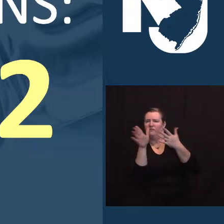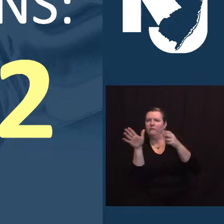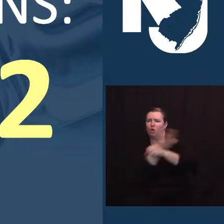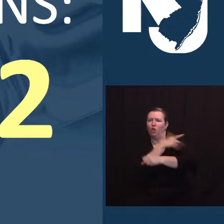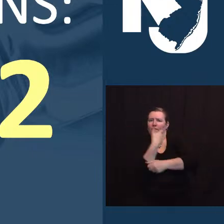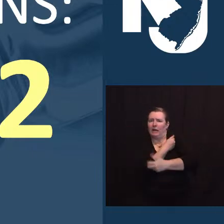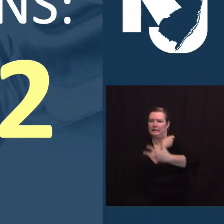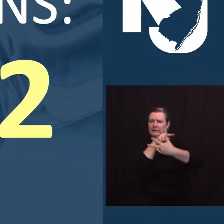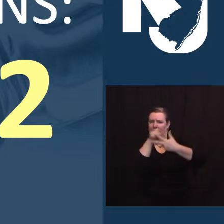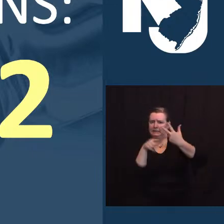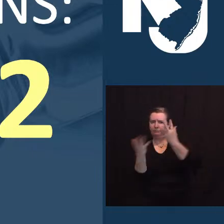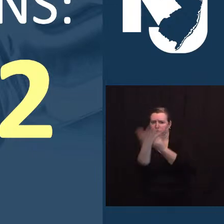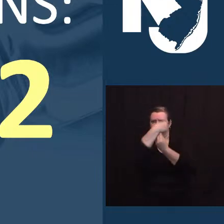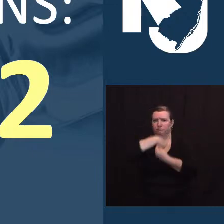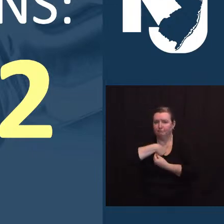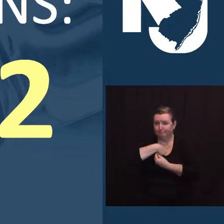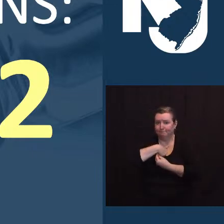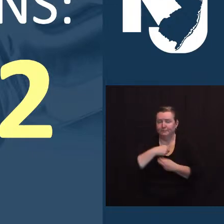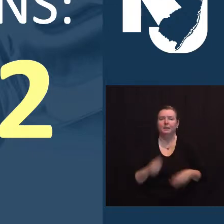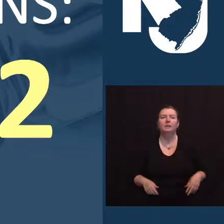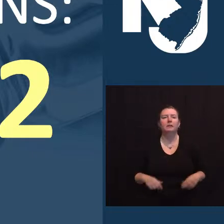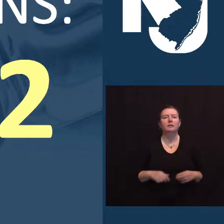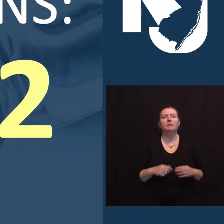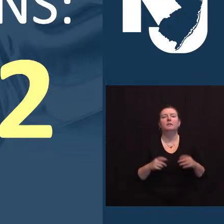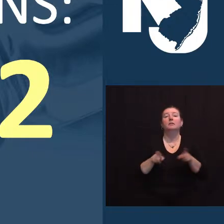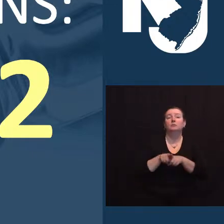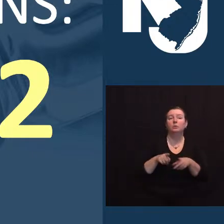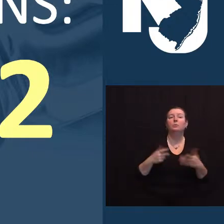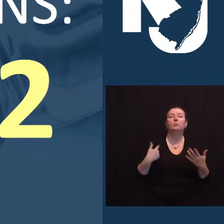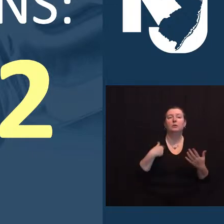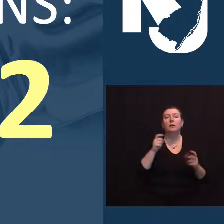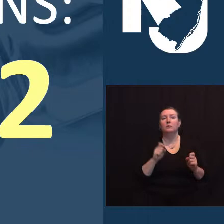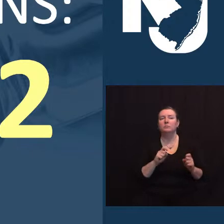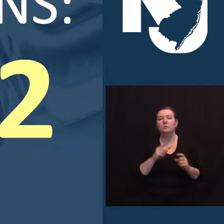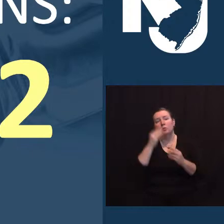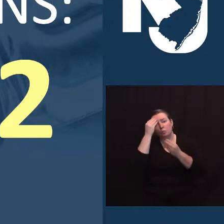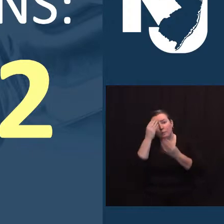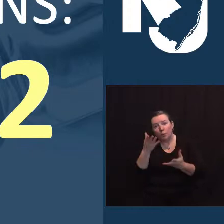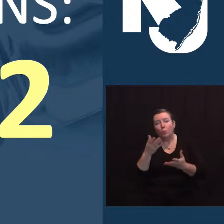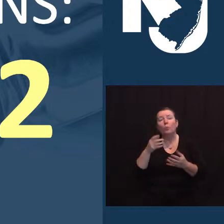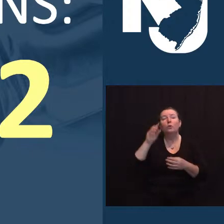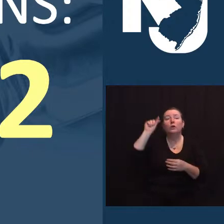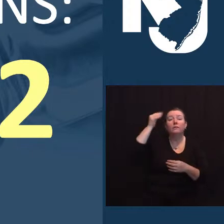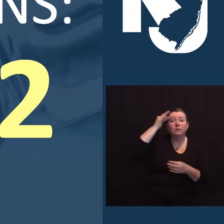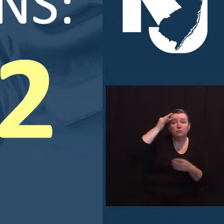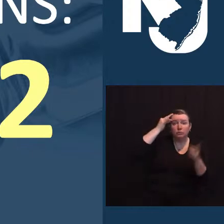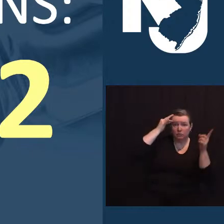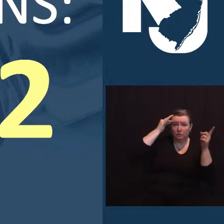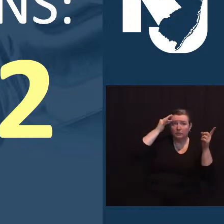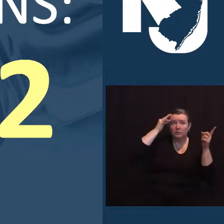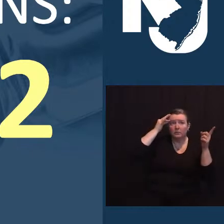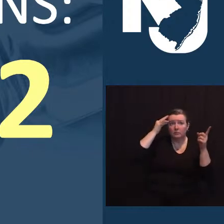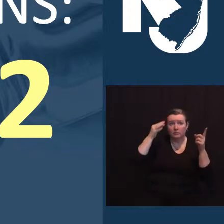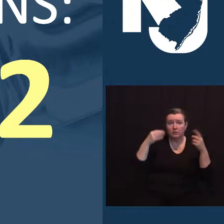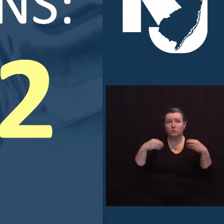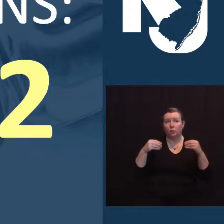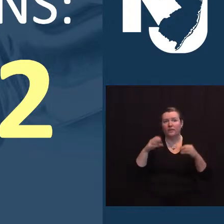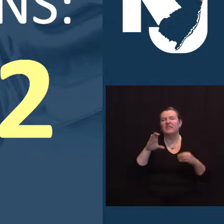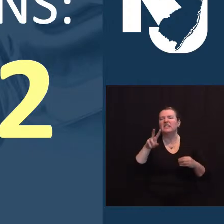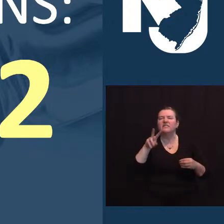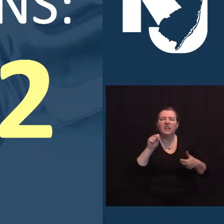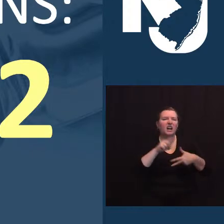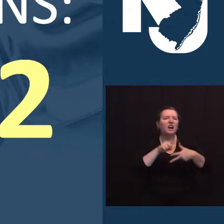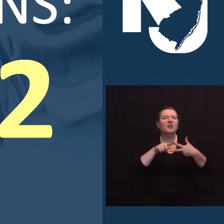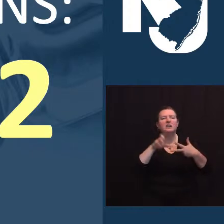Johnson & Johnson. We can also report that our federal retail pharmacy partners, CVS, Rite Aid, and